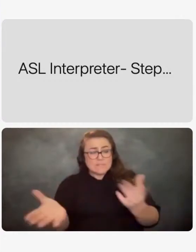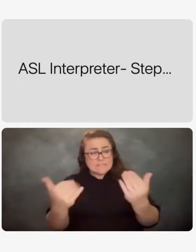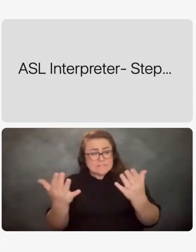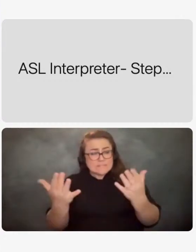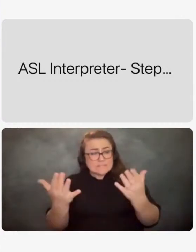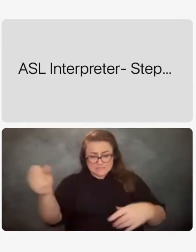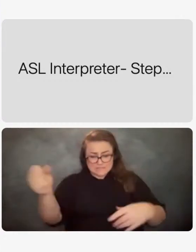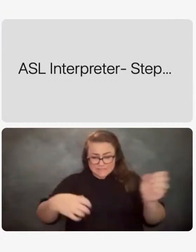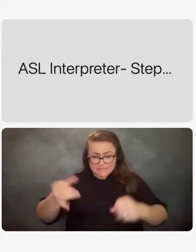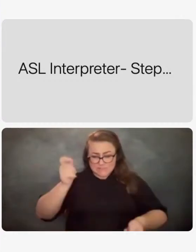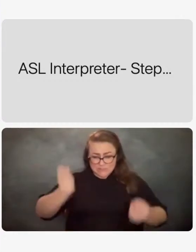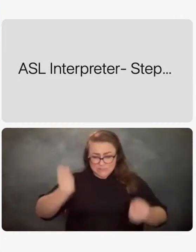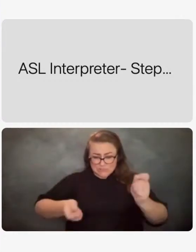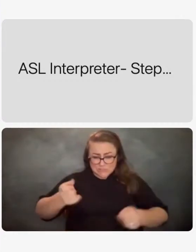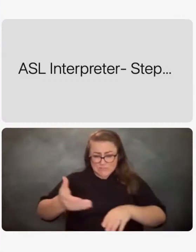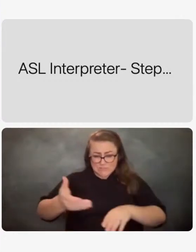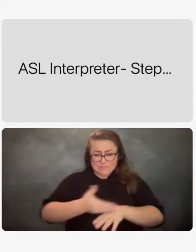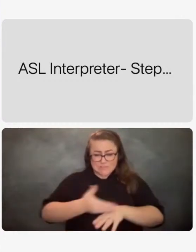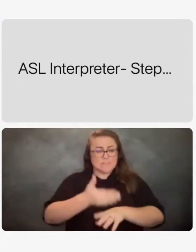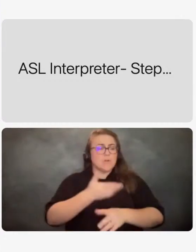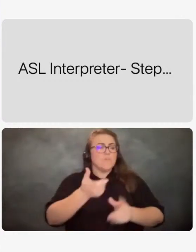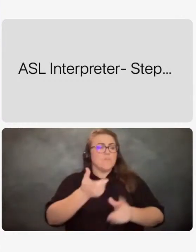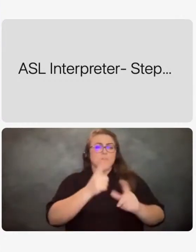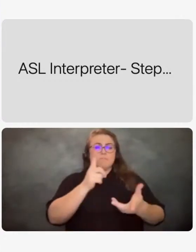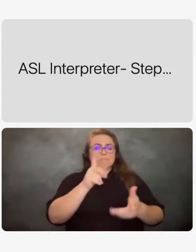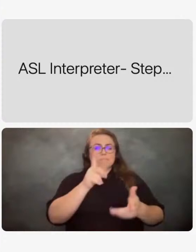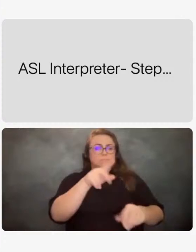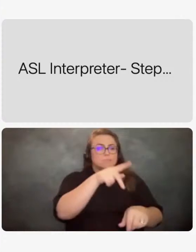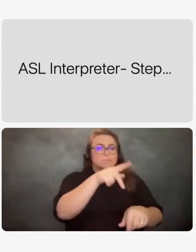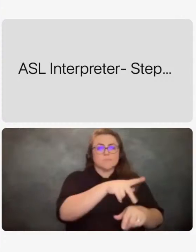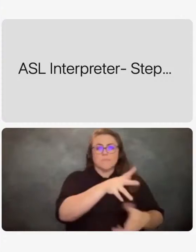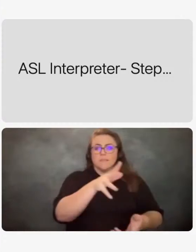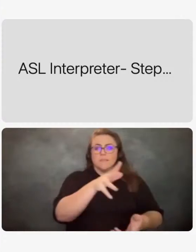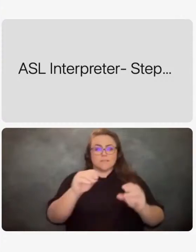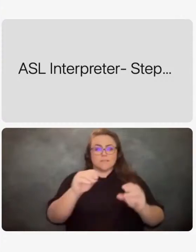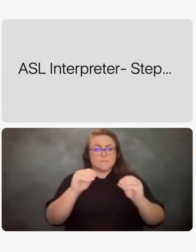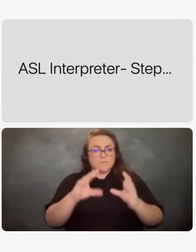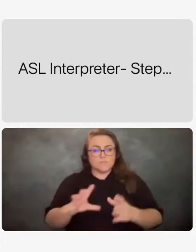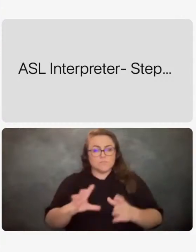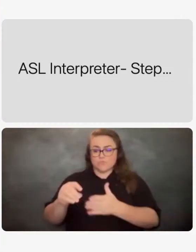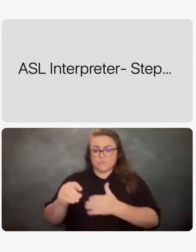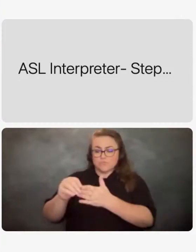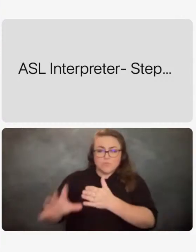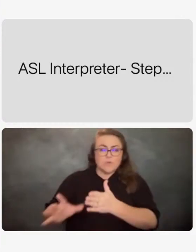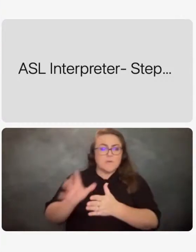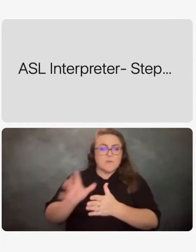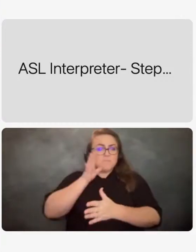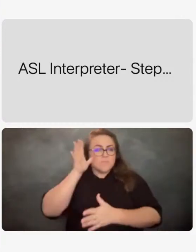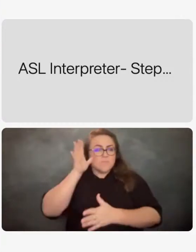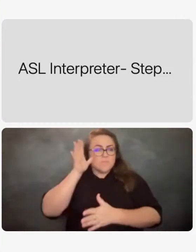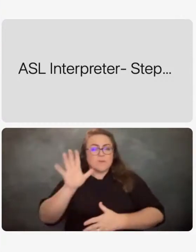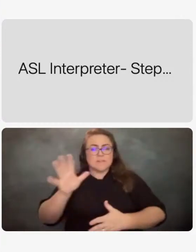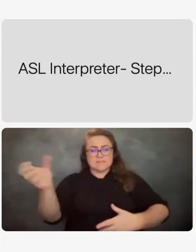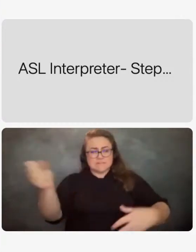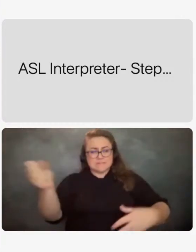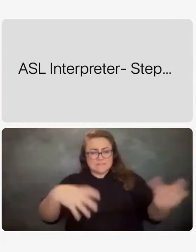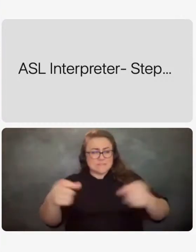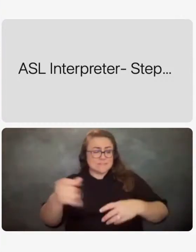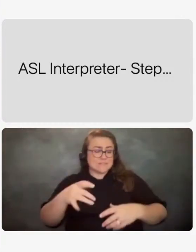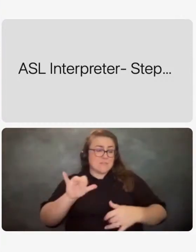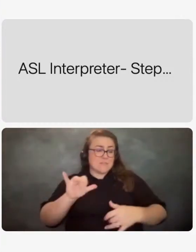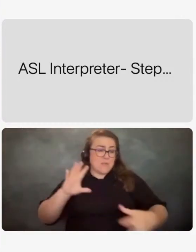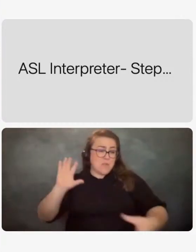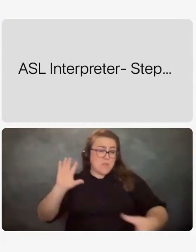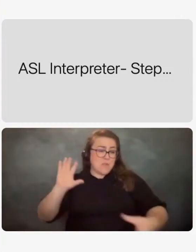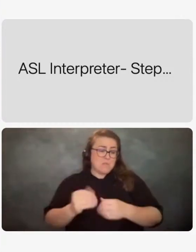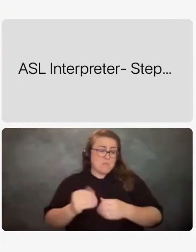students from that process, including the agency review approval. We're projecting about 12 to 15 month review for that, followed by the 6